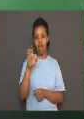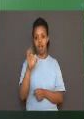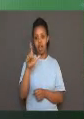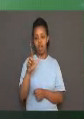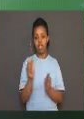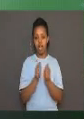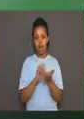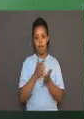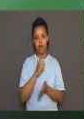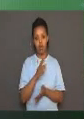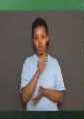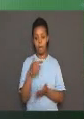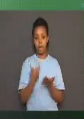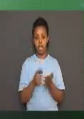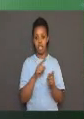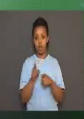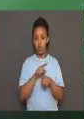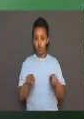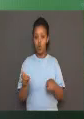control a different feature.